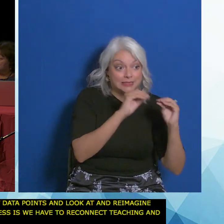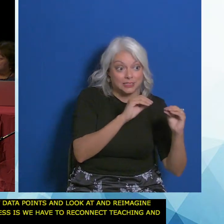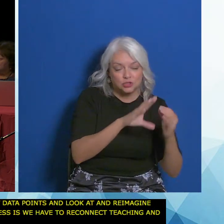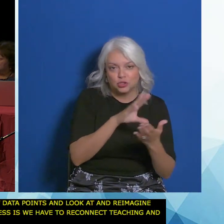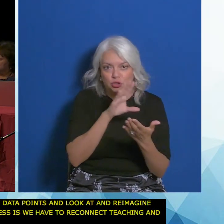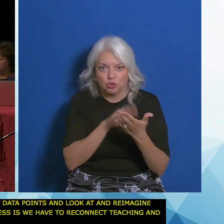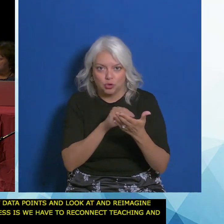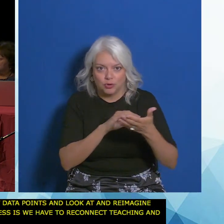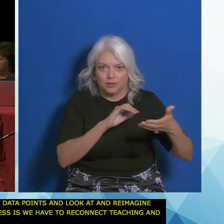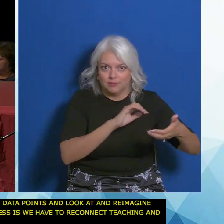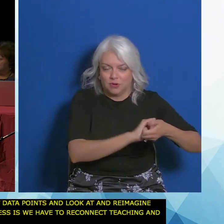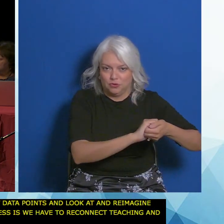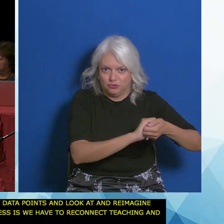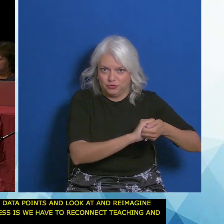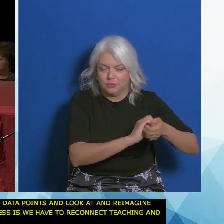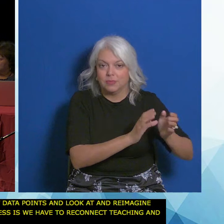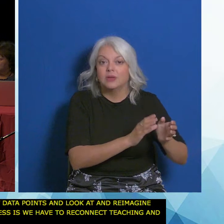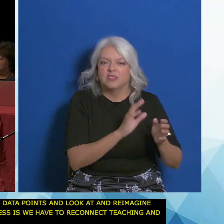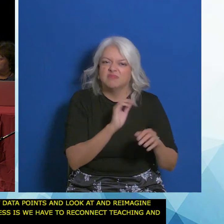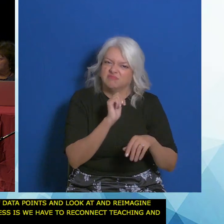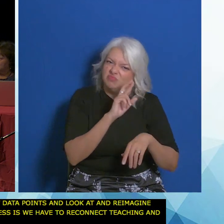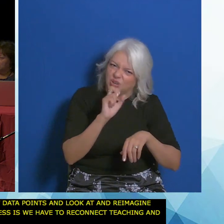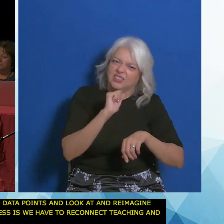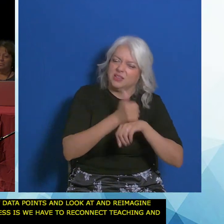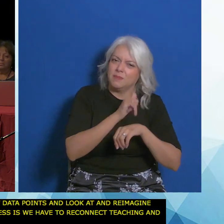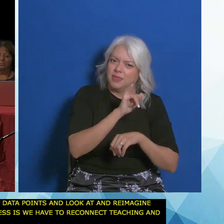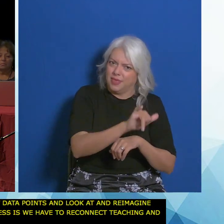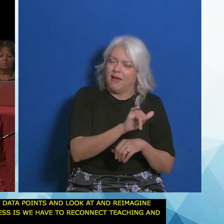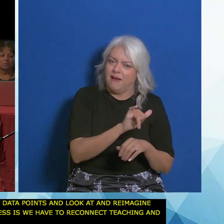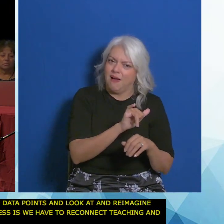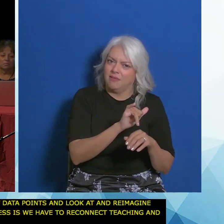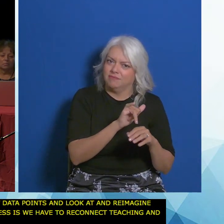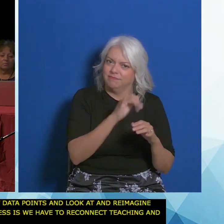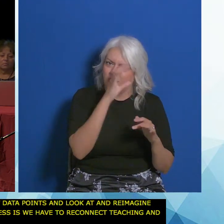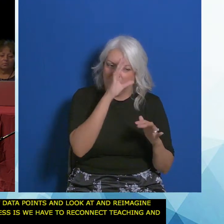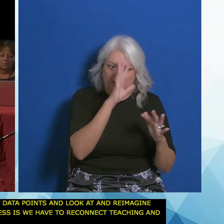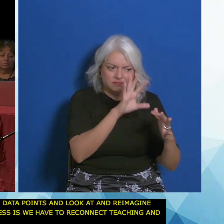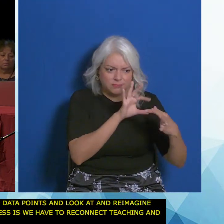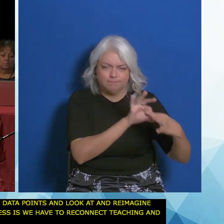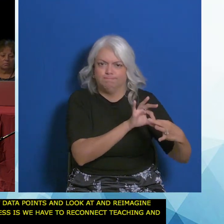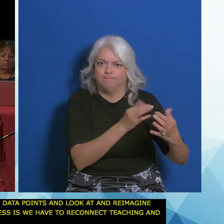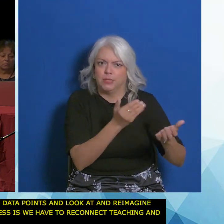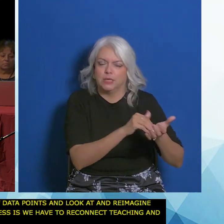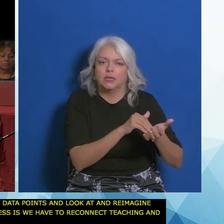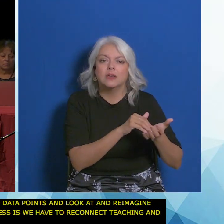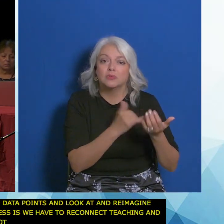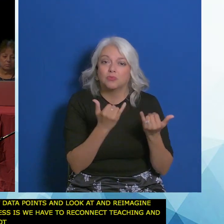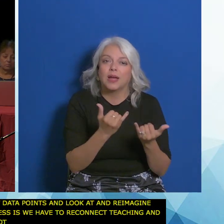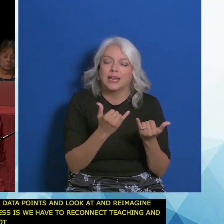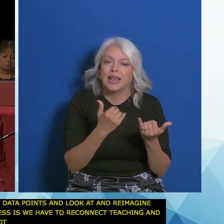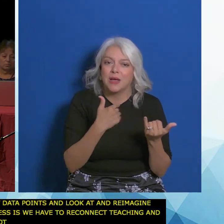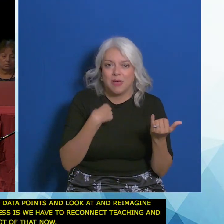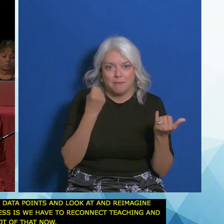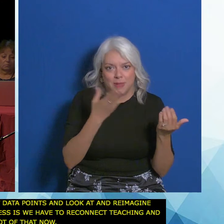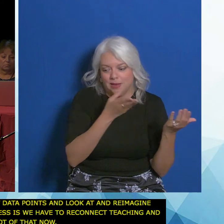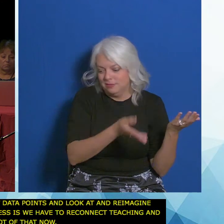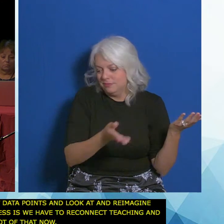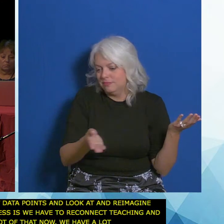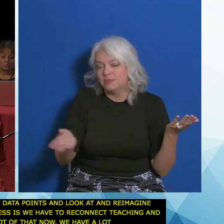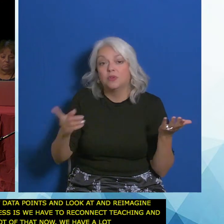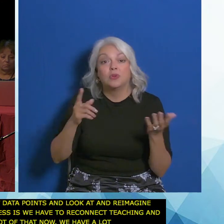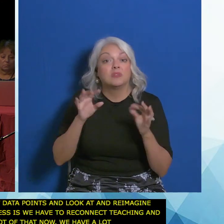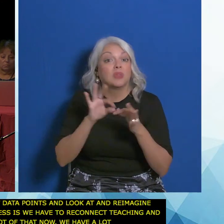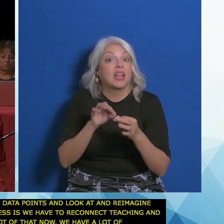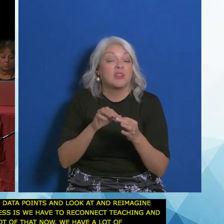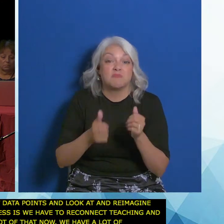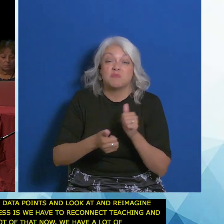culture. But a lot of it right now is we have a lot of other work to do and positions to fill.